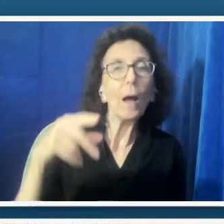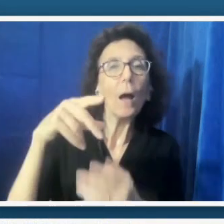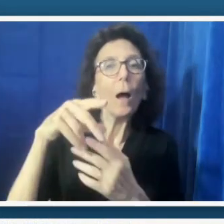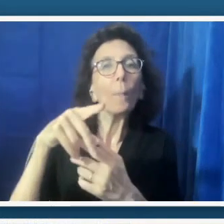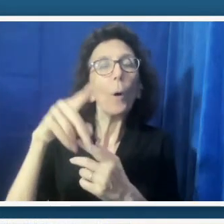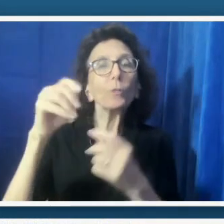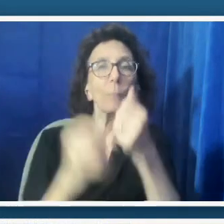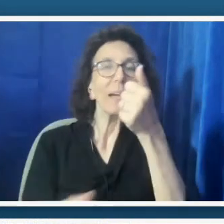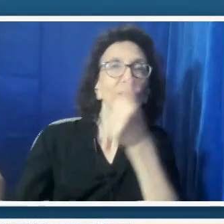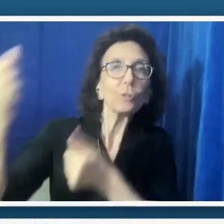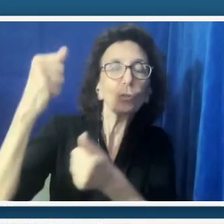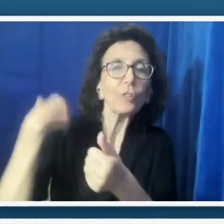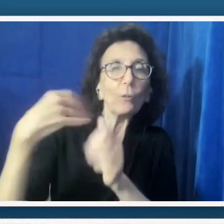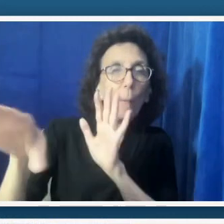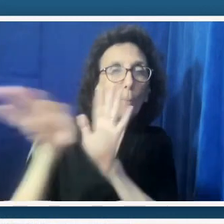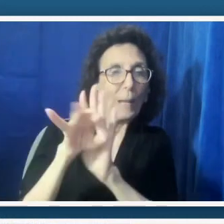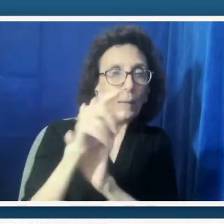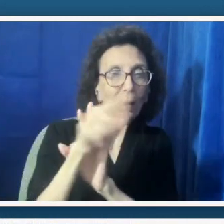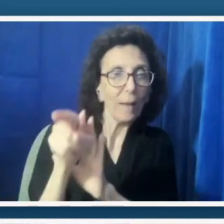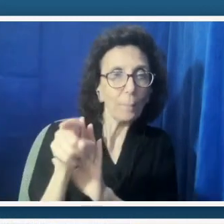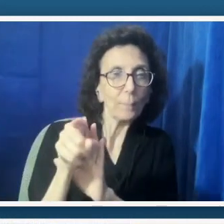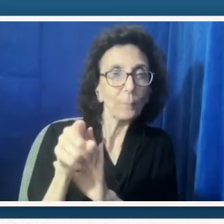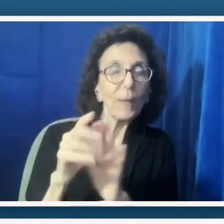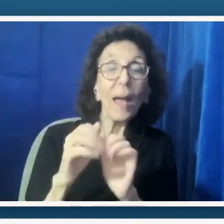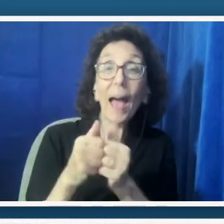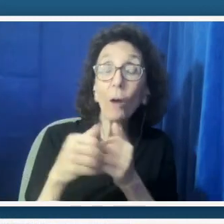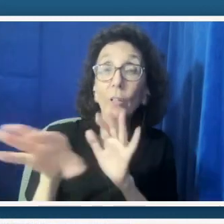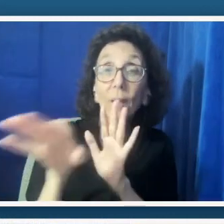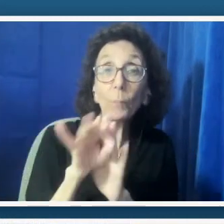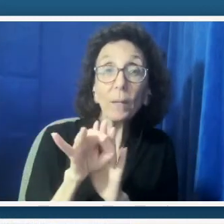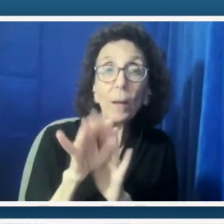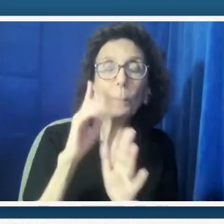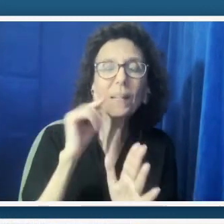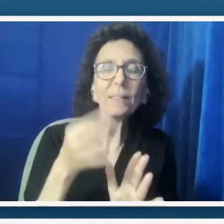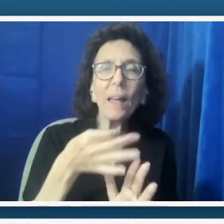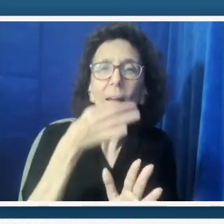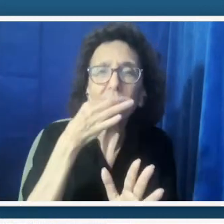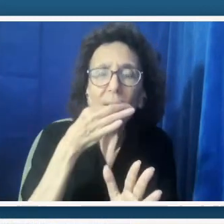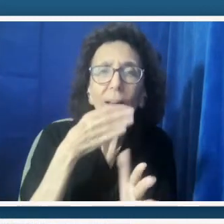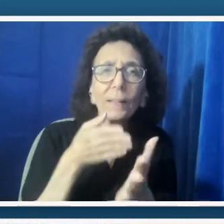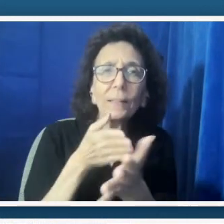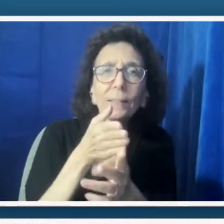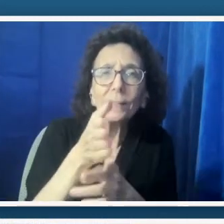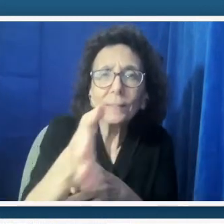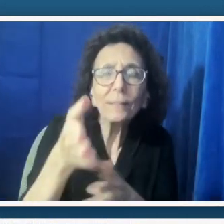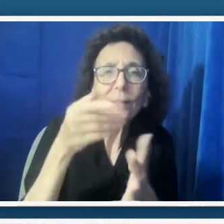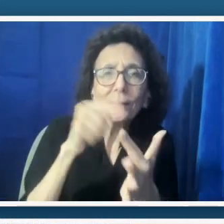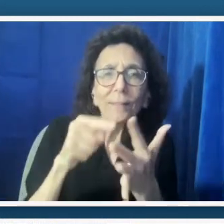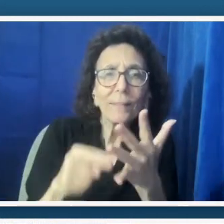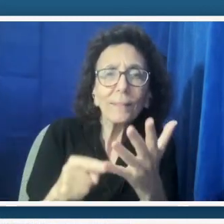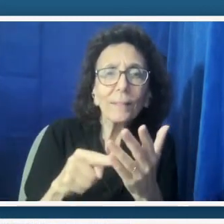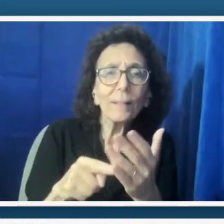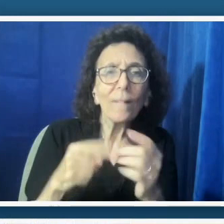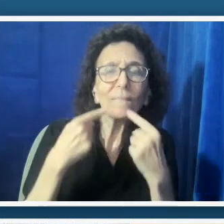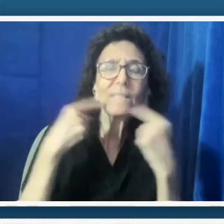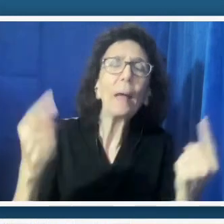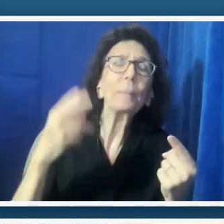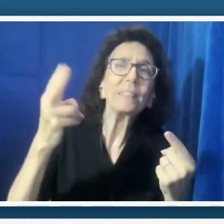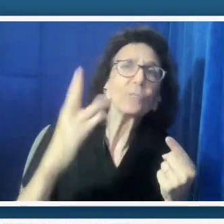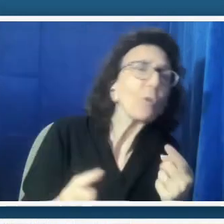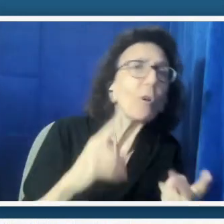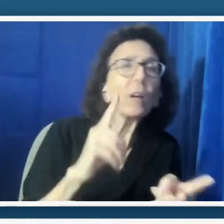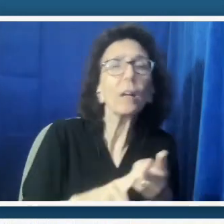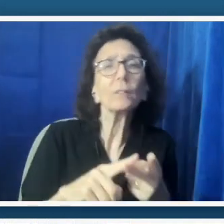General. CSAC members are selected for their expertise in specific subject areas. Current members include world-renowned historians,